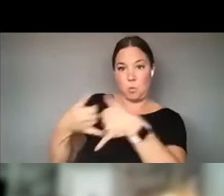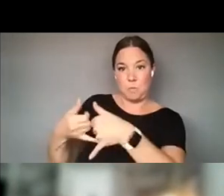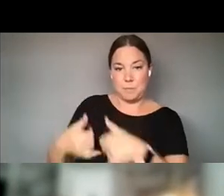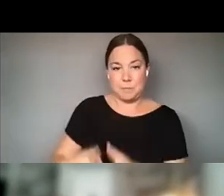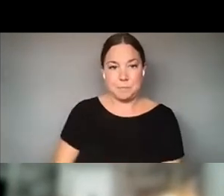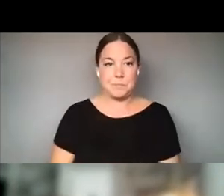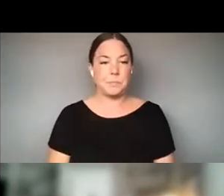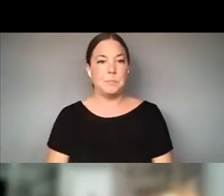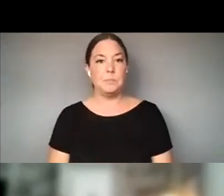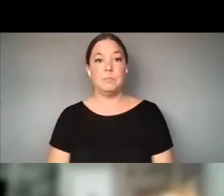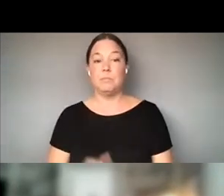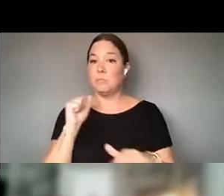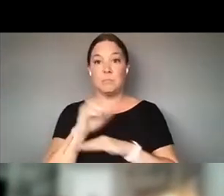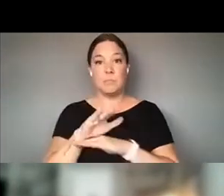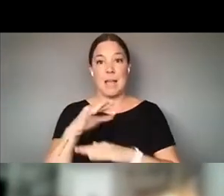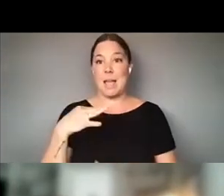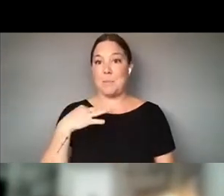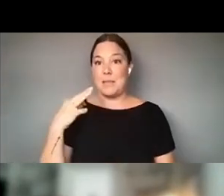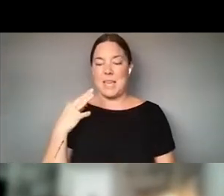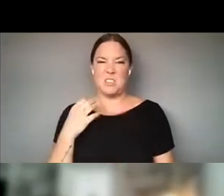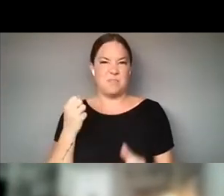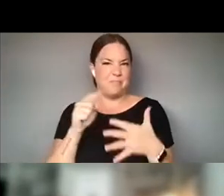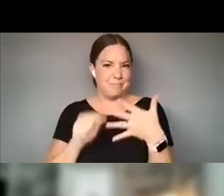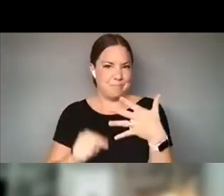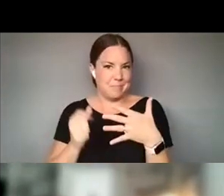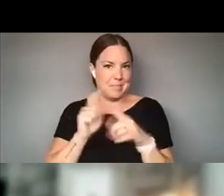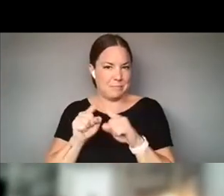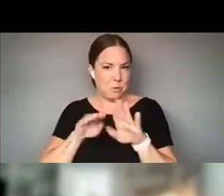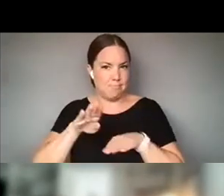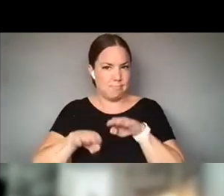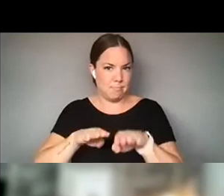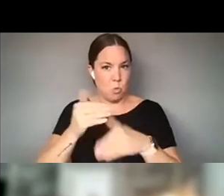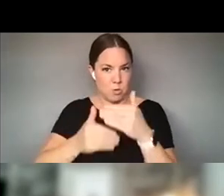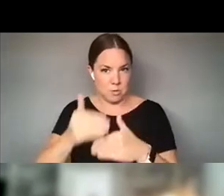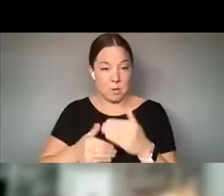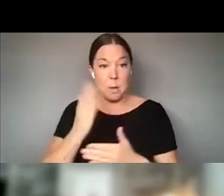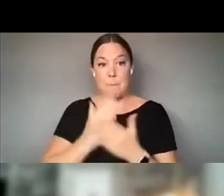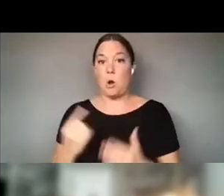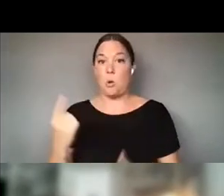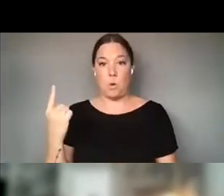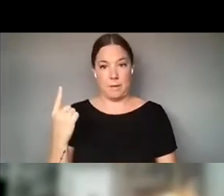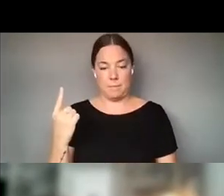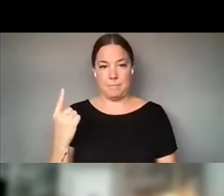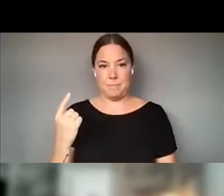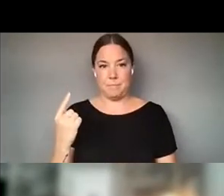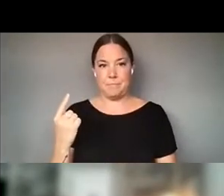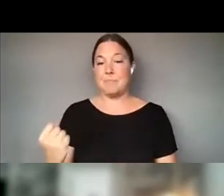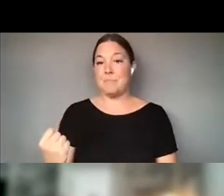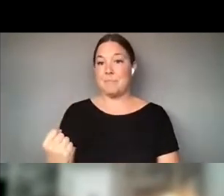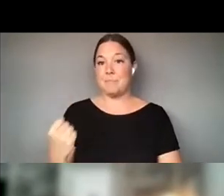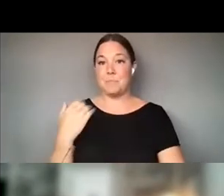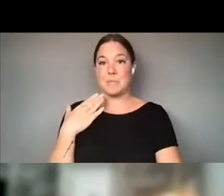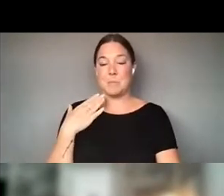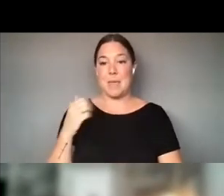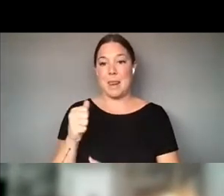Submitting an application is a multi-step process. For part one, you will submit the Application